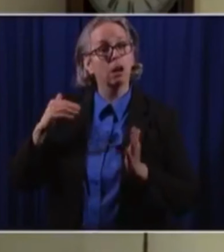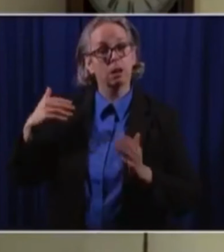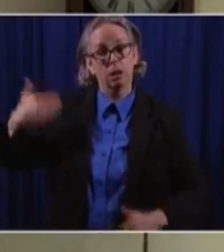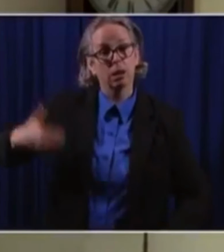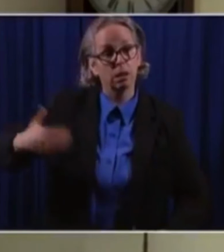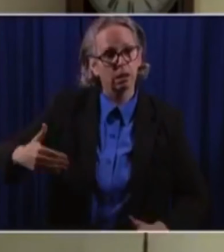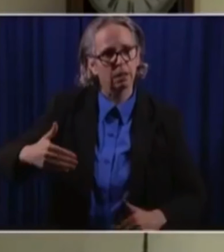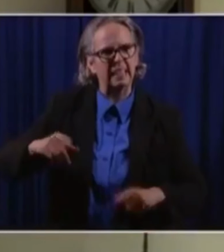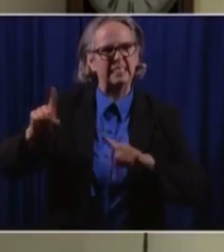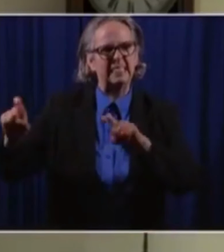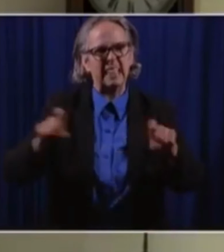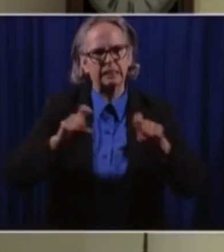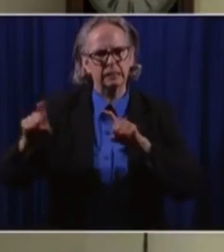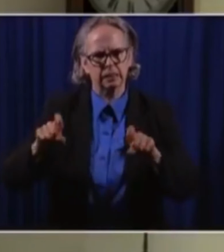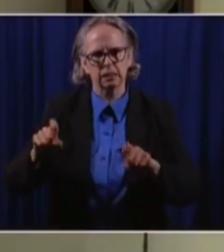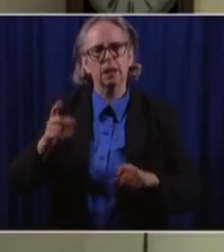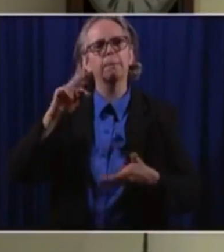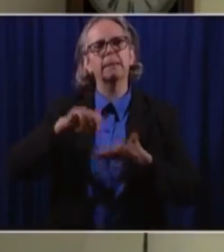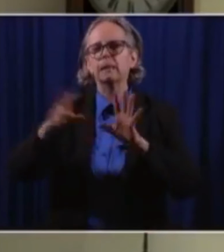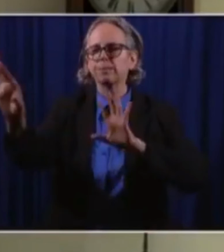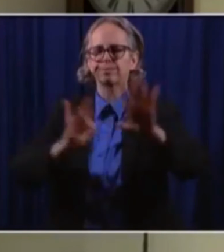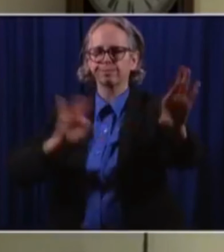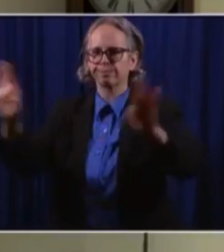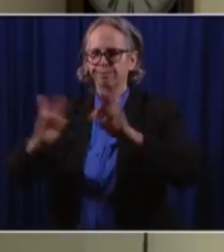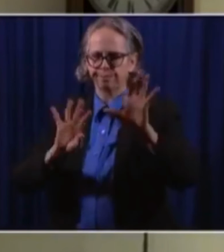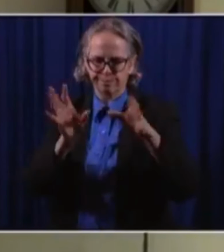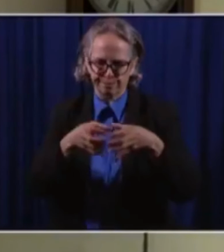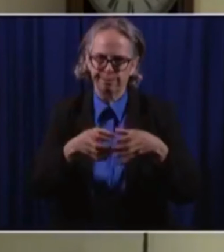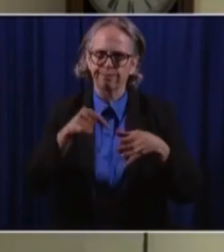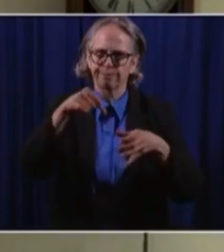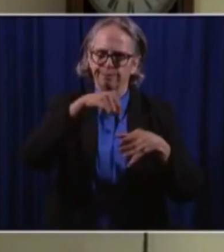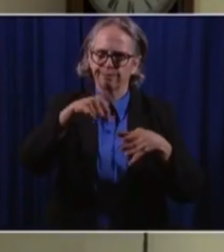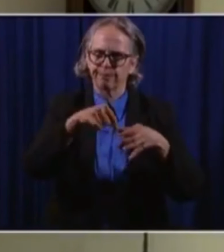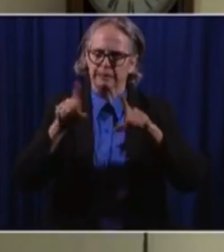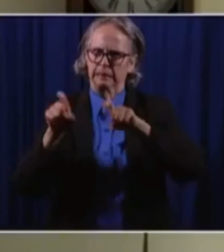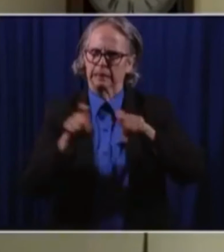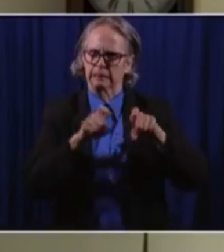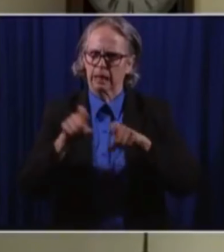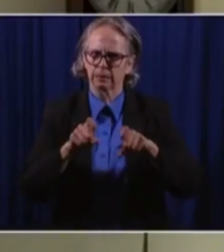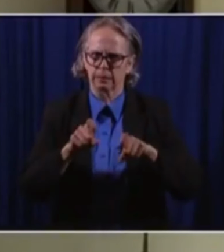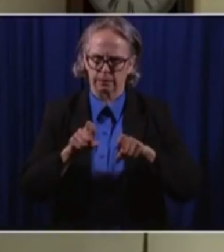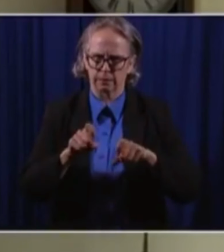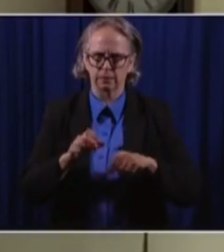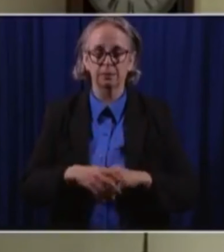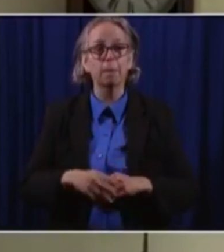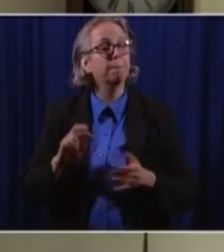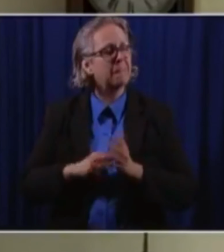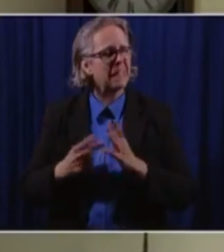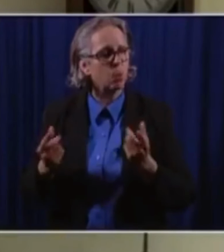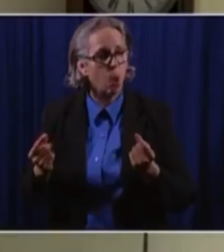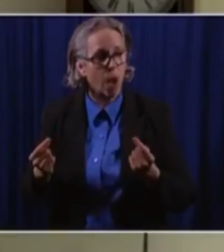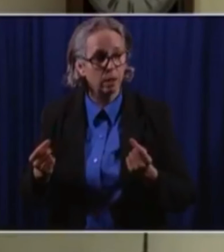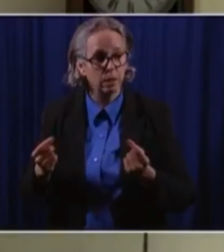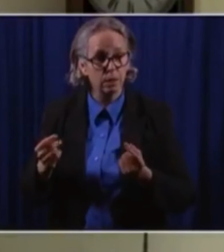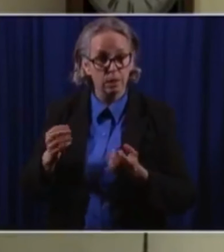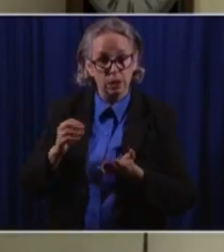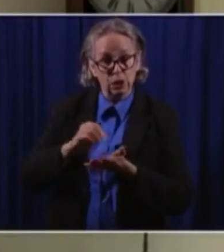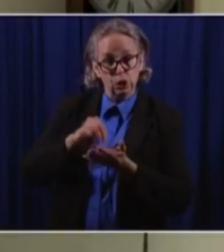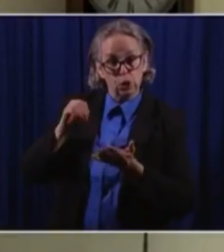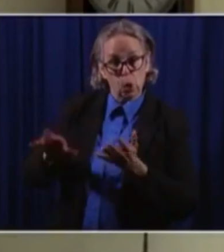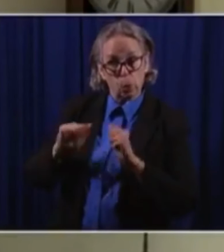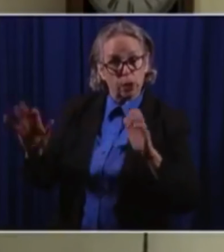students. So in other words, we want to make sure that they are testing students who do not have symptoms. So a random sample